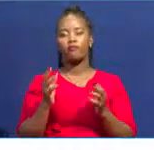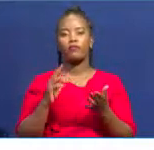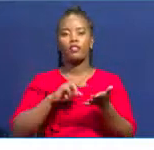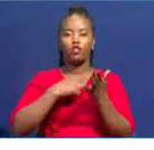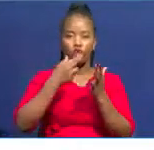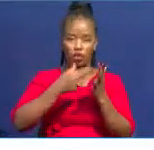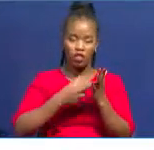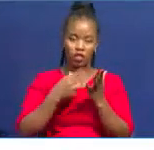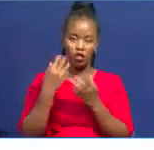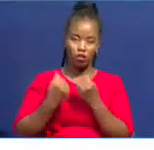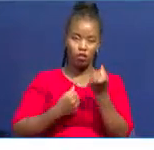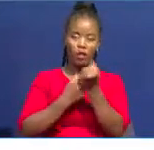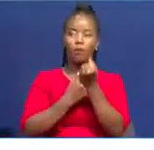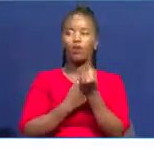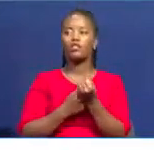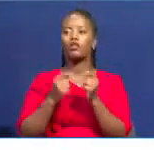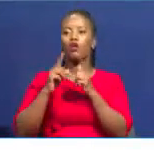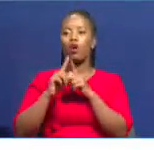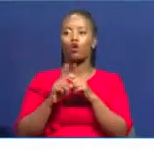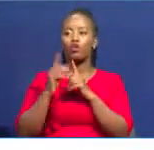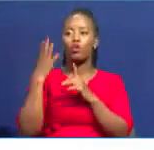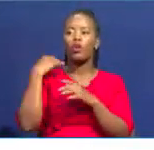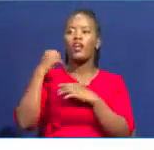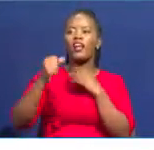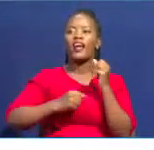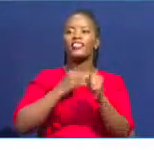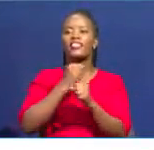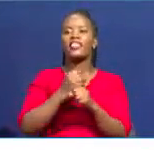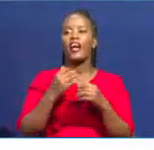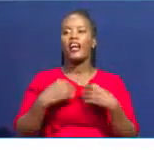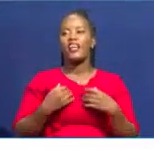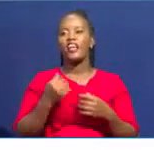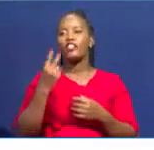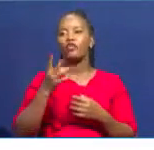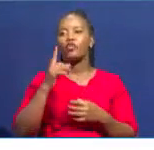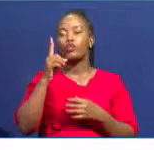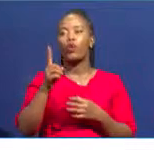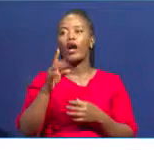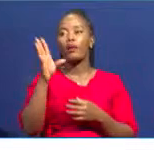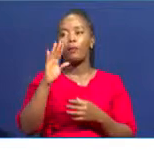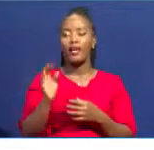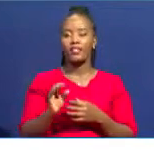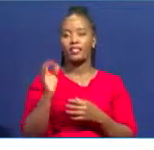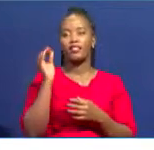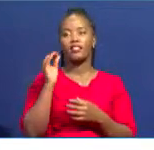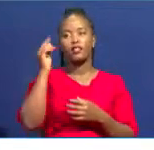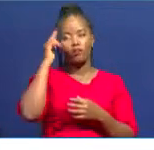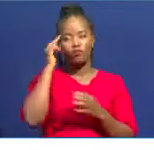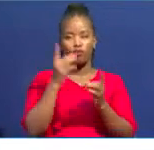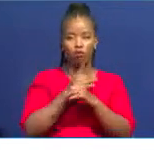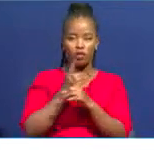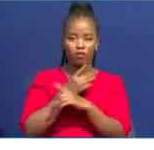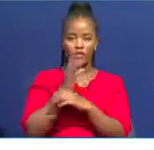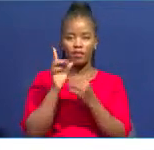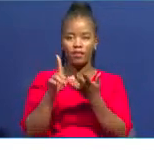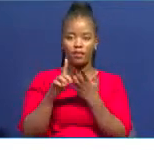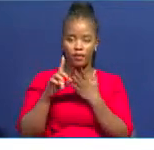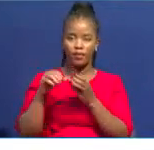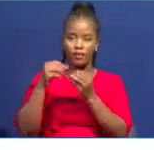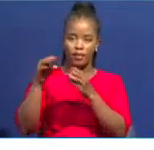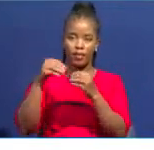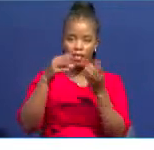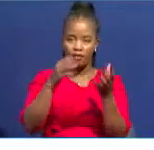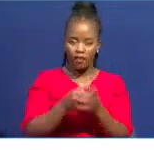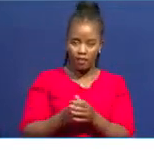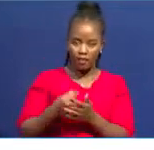lending, and last year we were able to do 21% of our book for green lending. So we are looking at